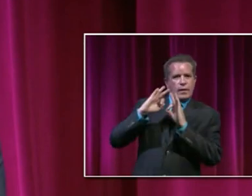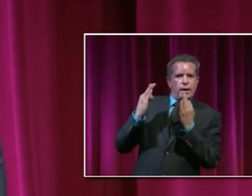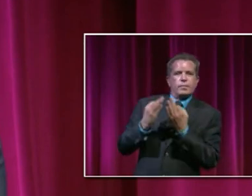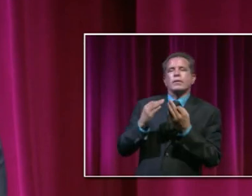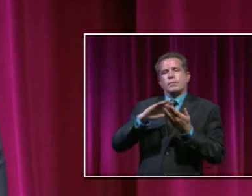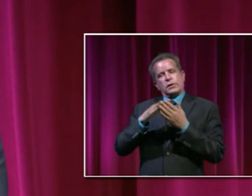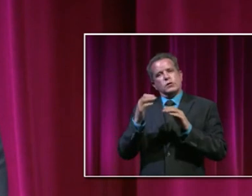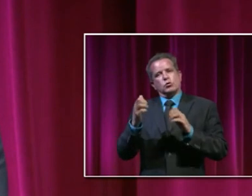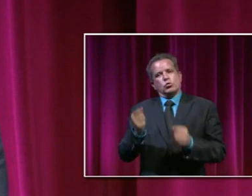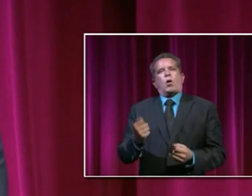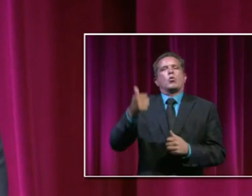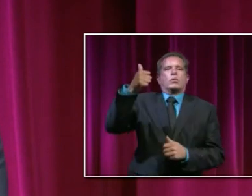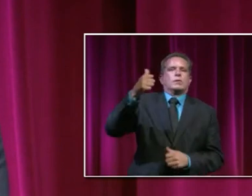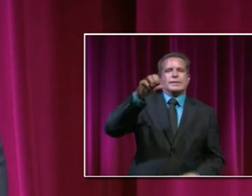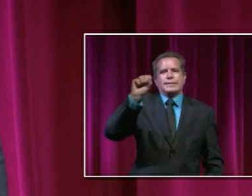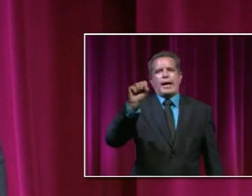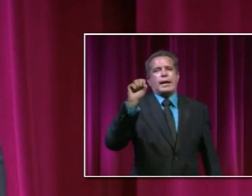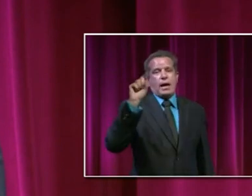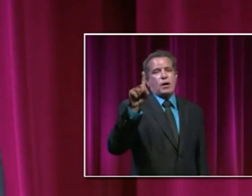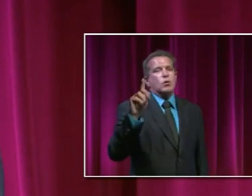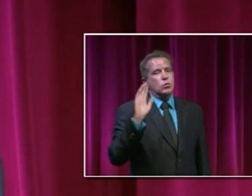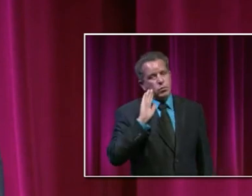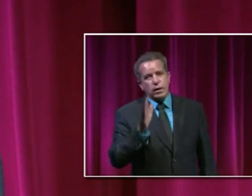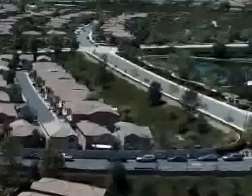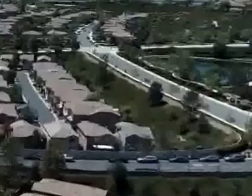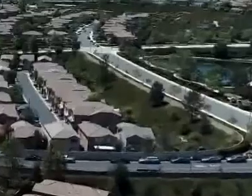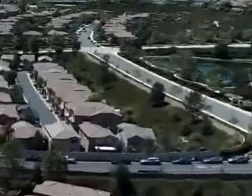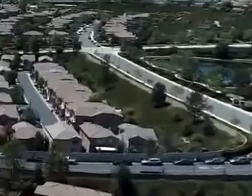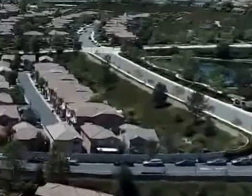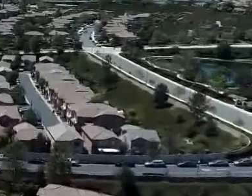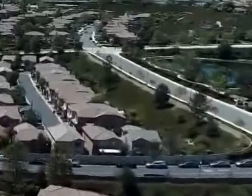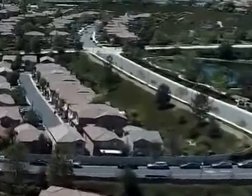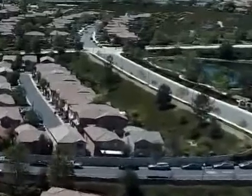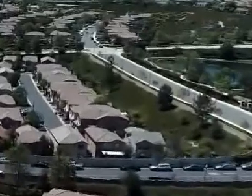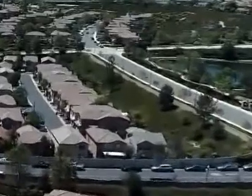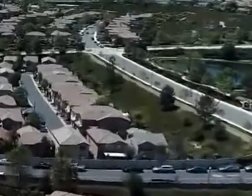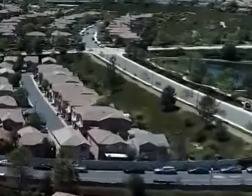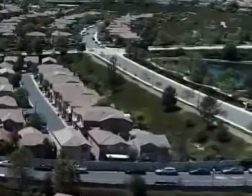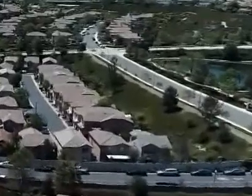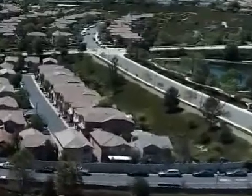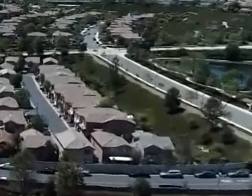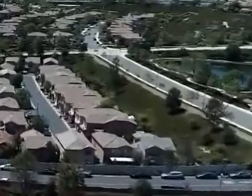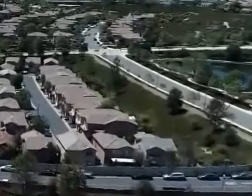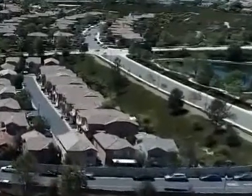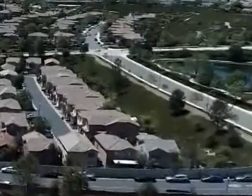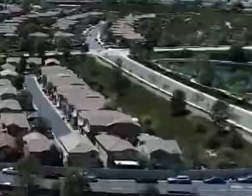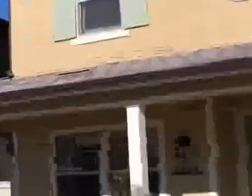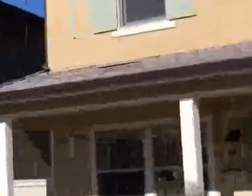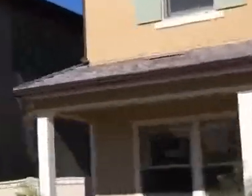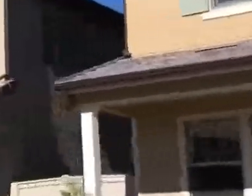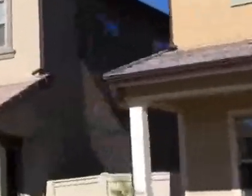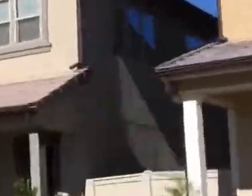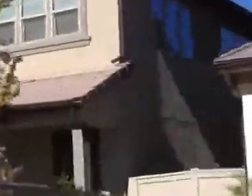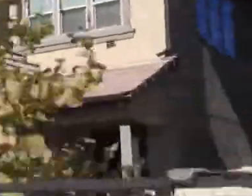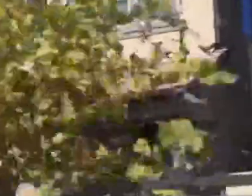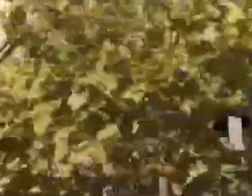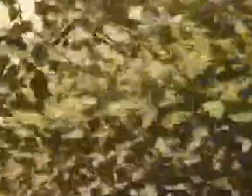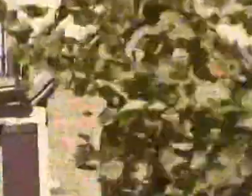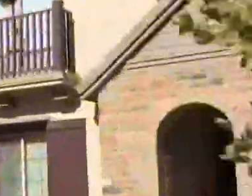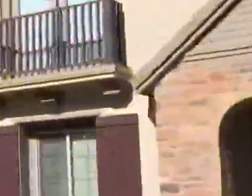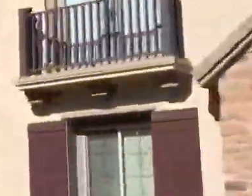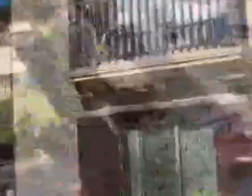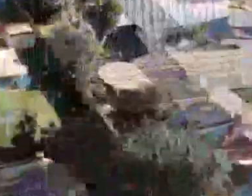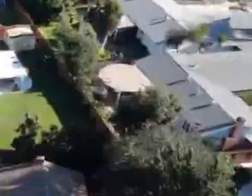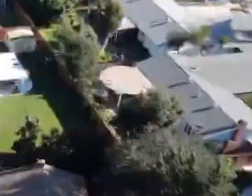Diego. It also means less homelessness. He announced $10 million in grants will be available to our cities to create